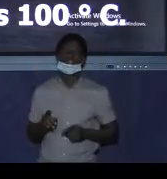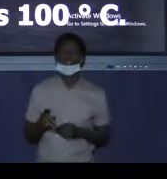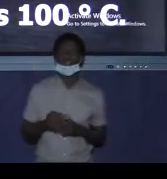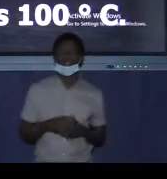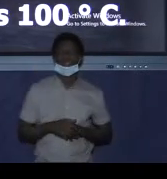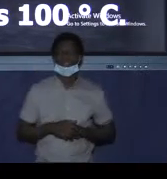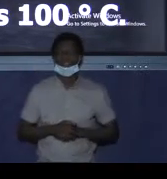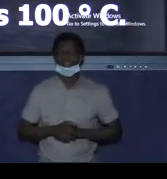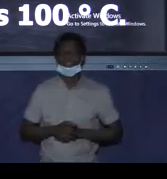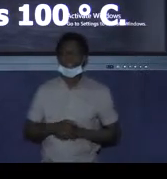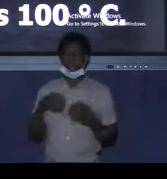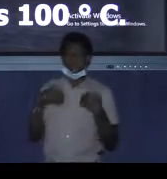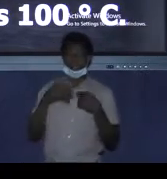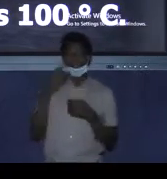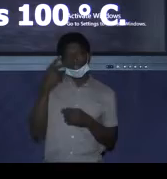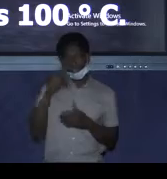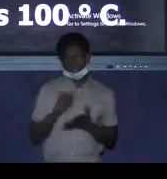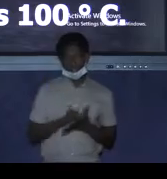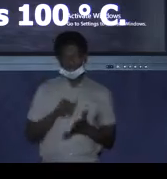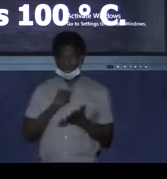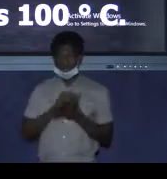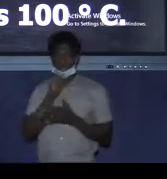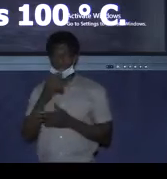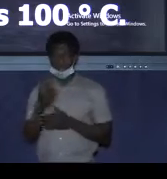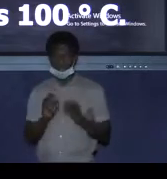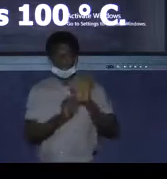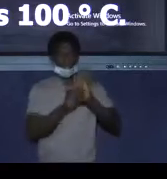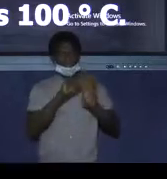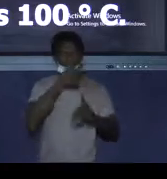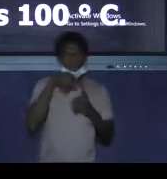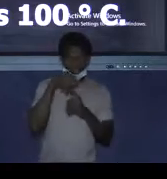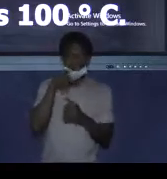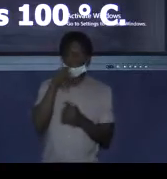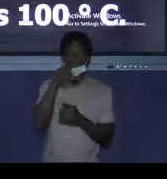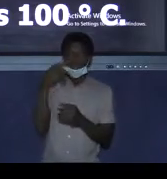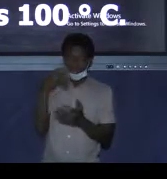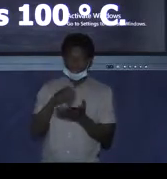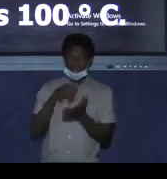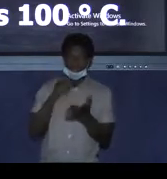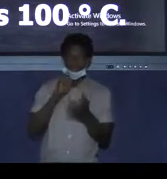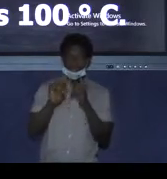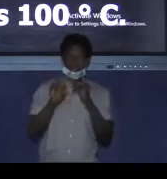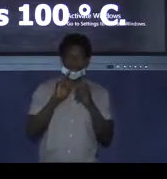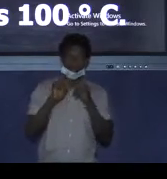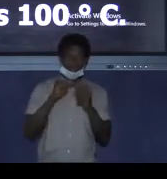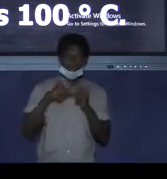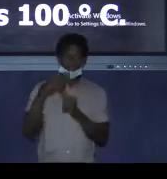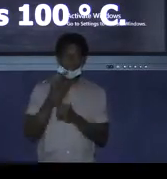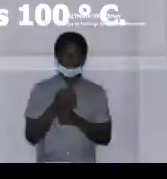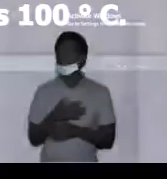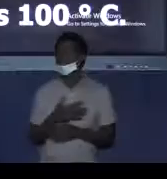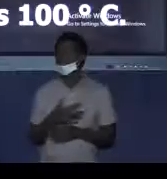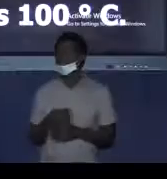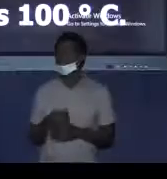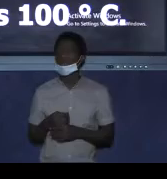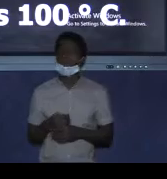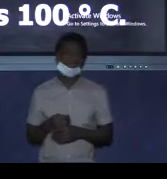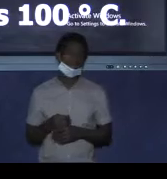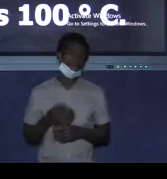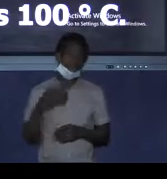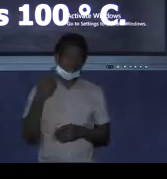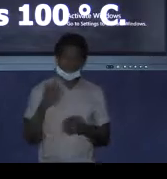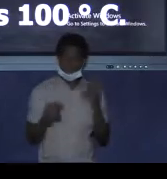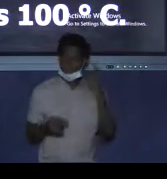degree Celsius. Have you seen that? That's a symbol. When you see it, it's talking about degrees Celsius. The scale